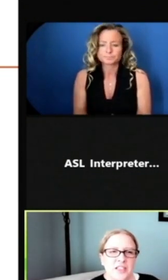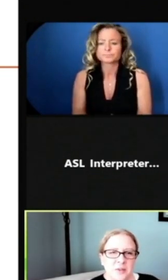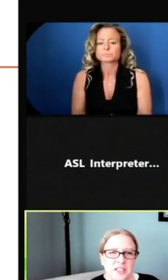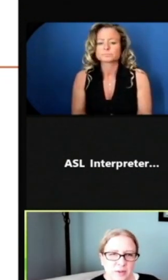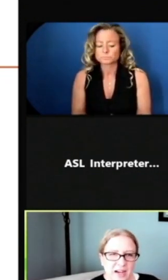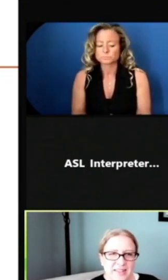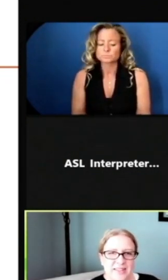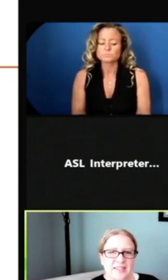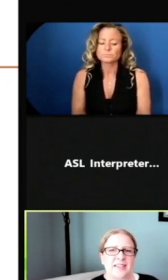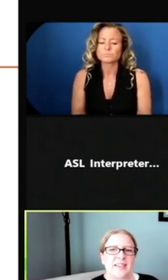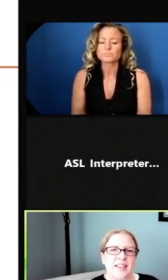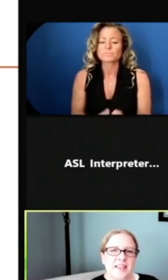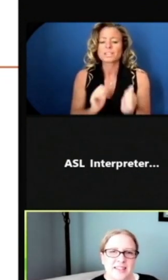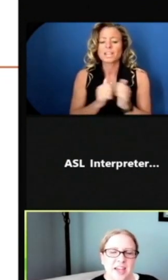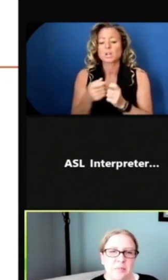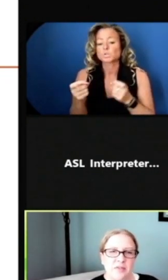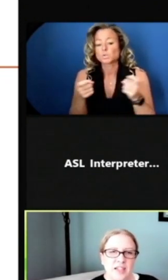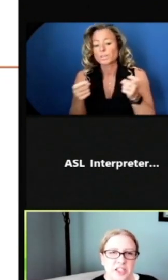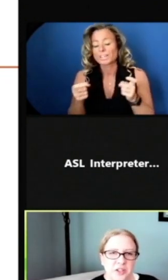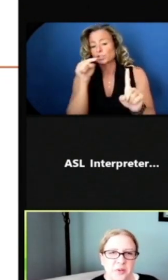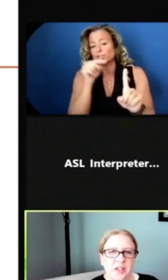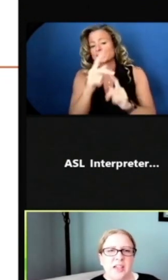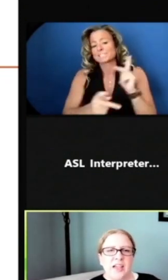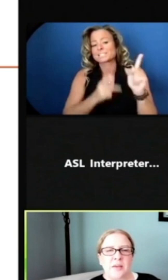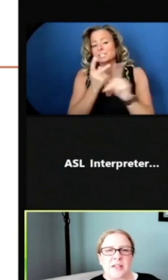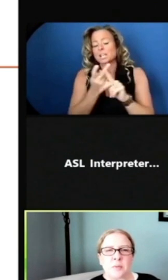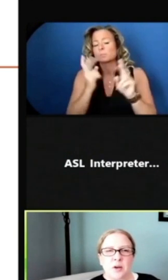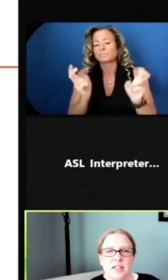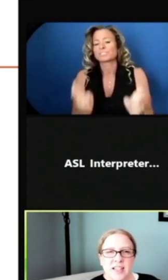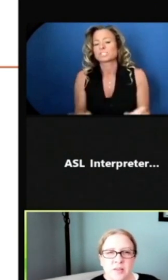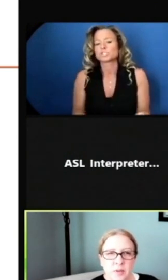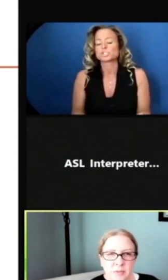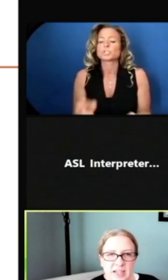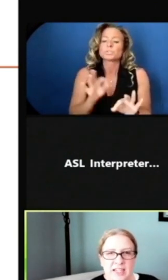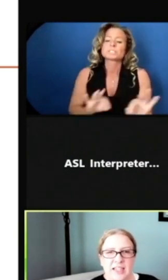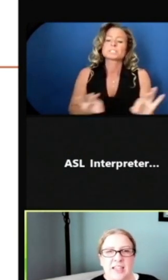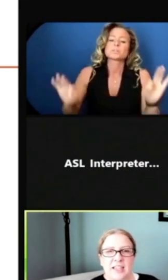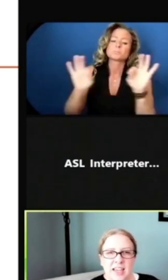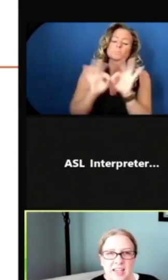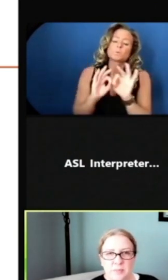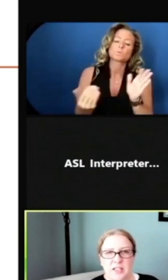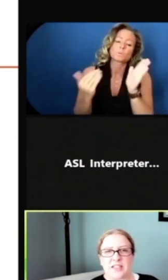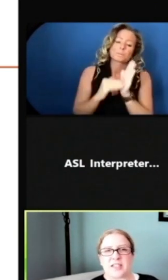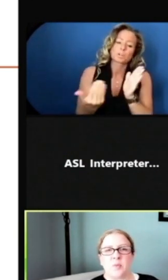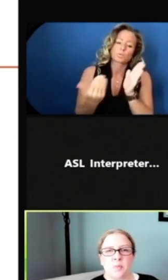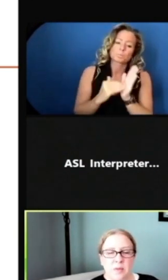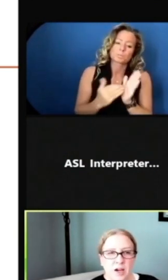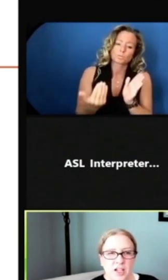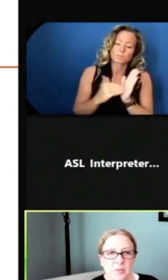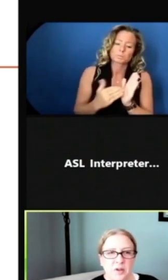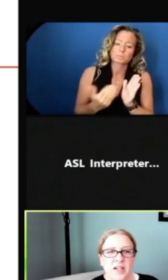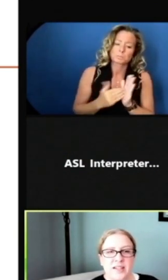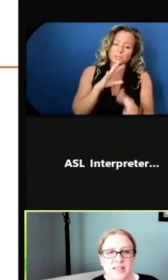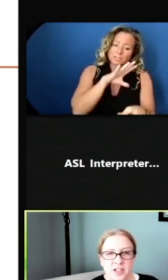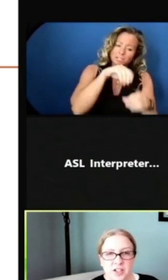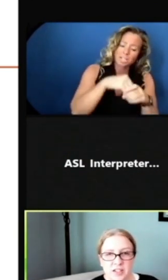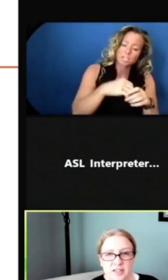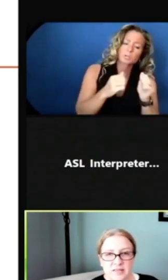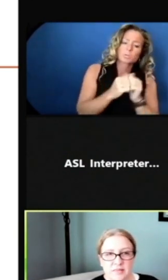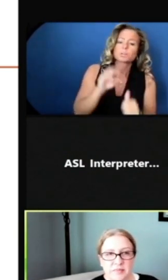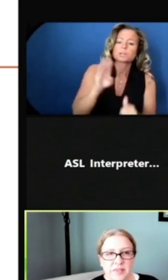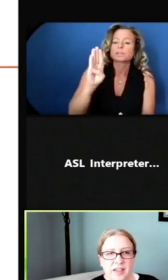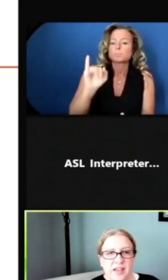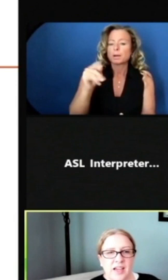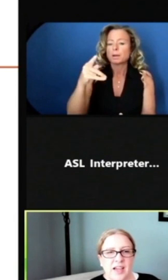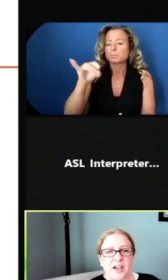In order to address this type of issue, it's important that repeated engagement with BIPOC communities